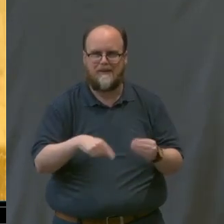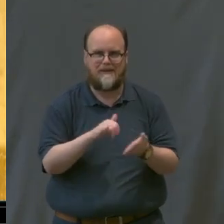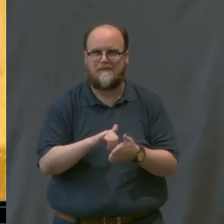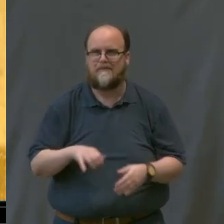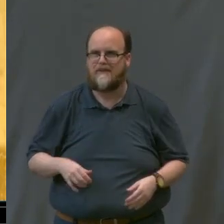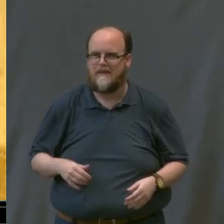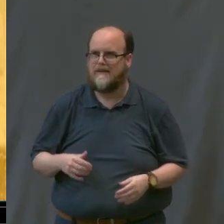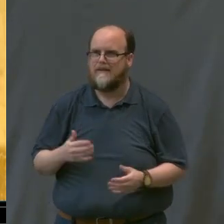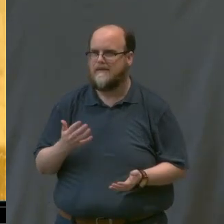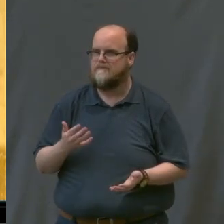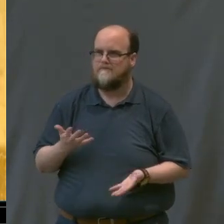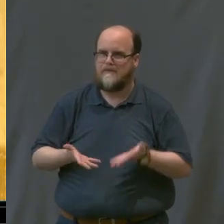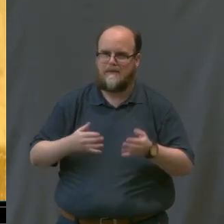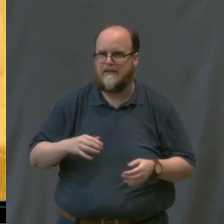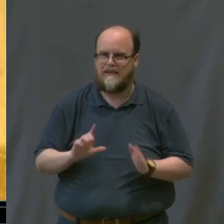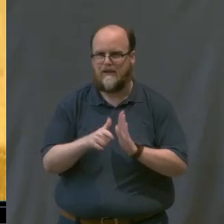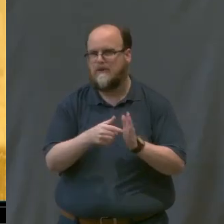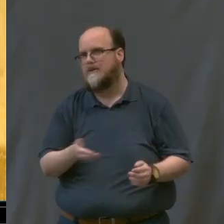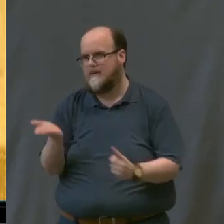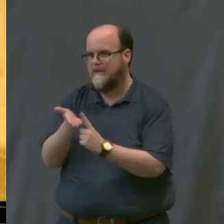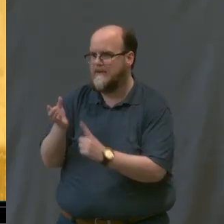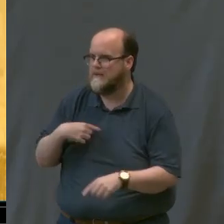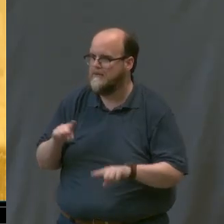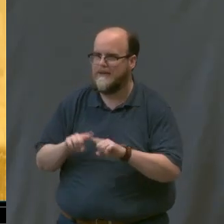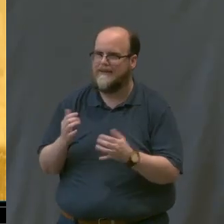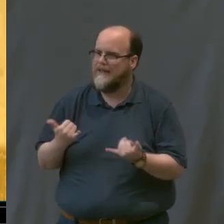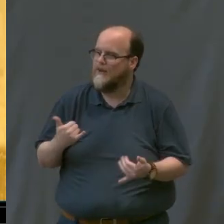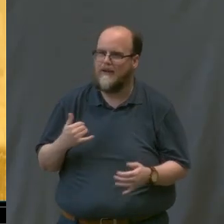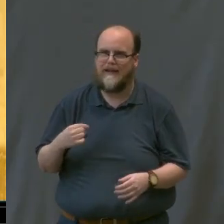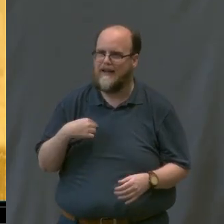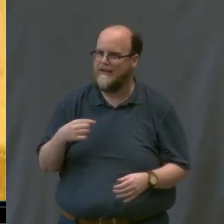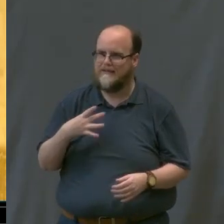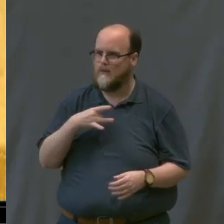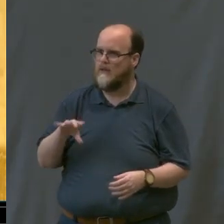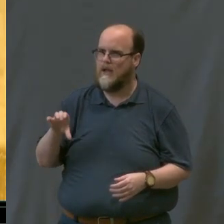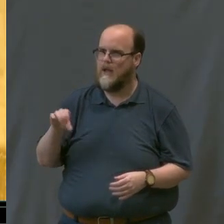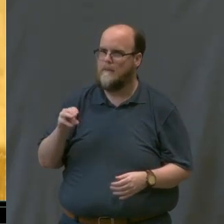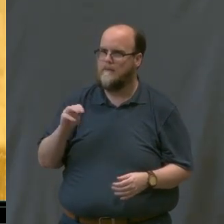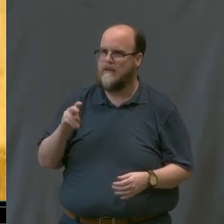Eventually he'll bring me around maybe, but right now I really don't like commentaries.